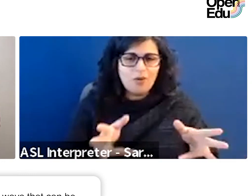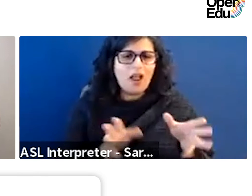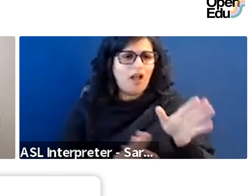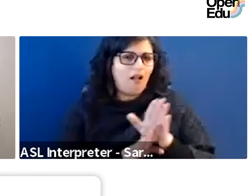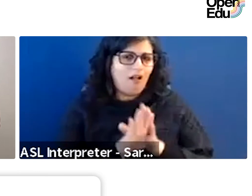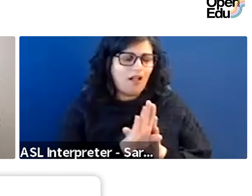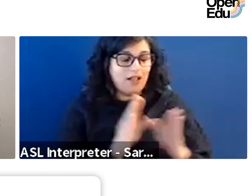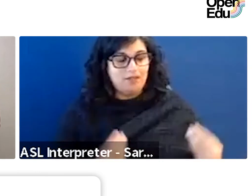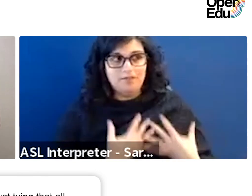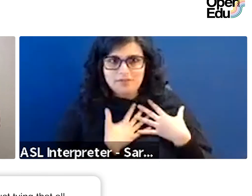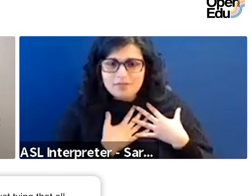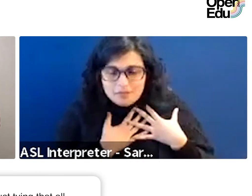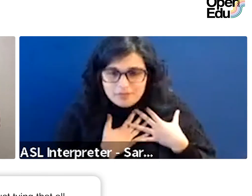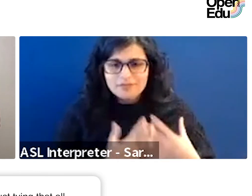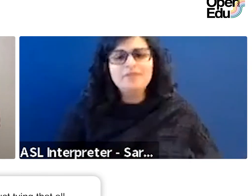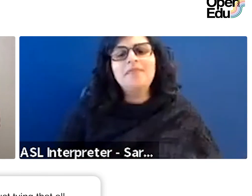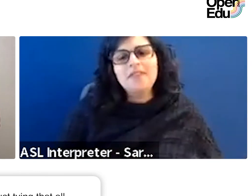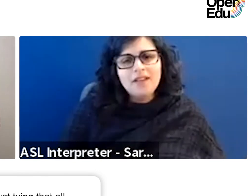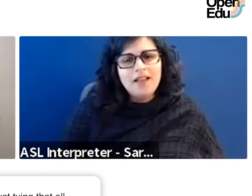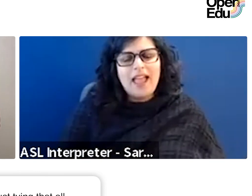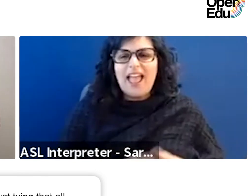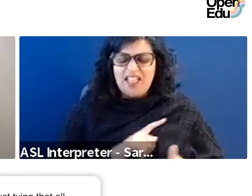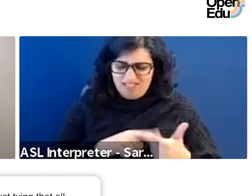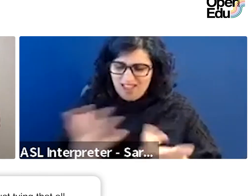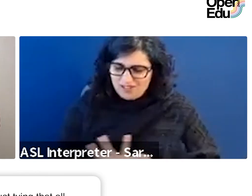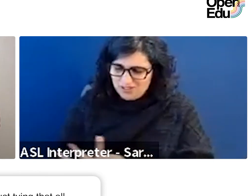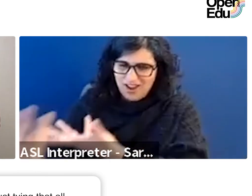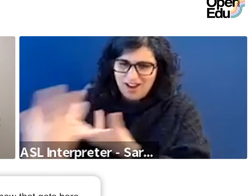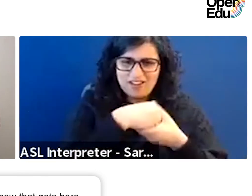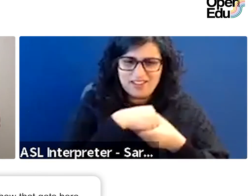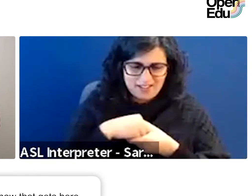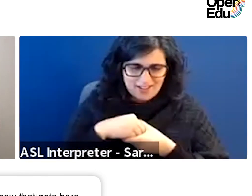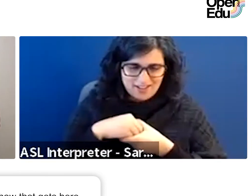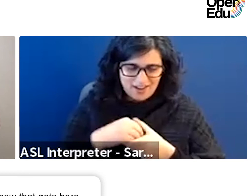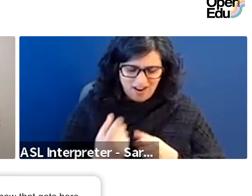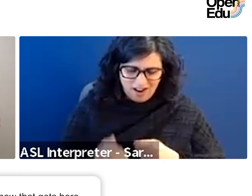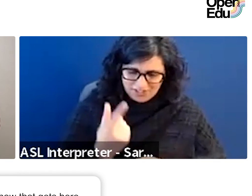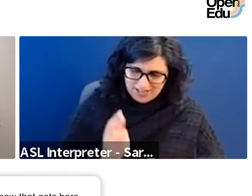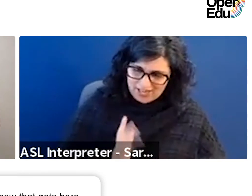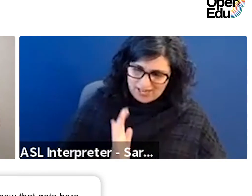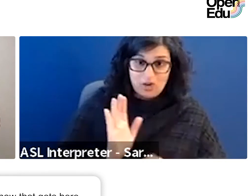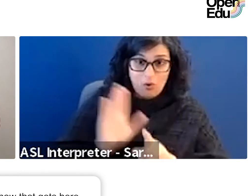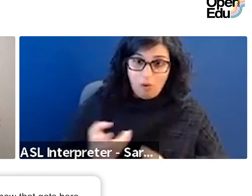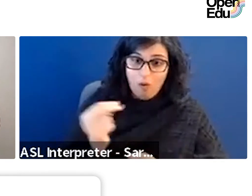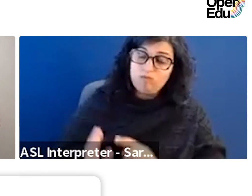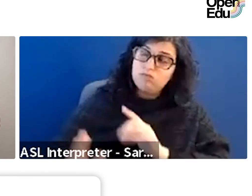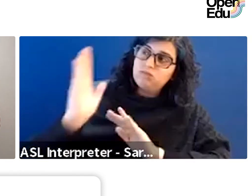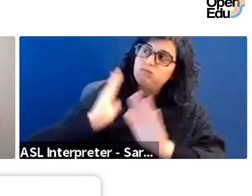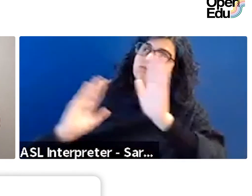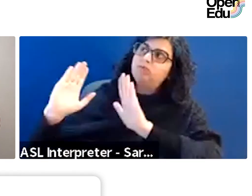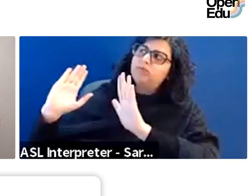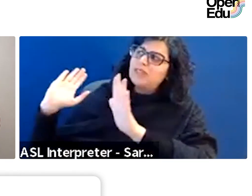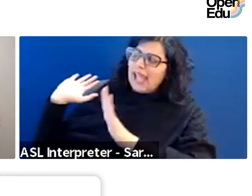in new inspirations, and just tying that all into like understanding your past and how that gets you here to the present and